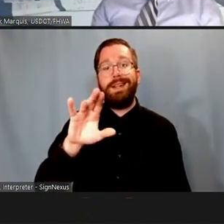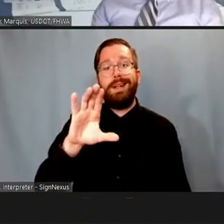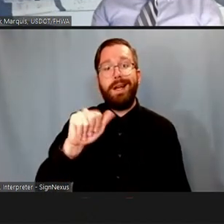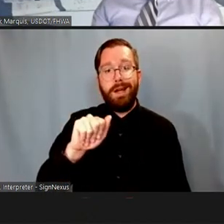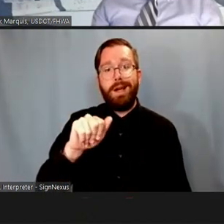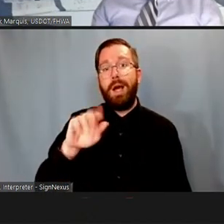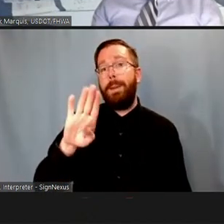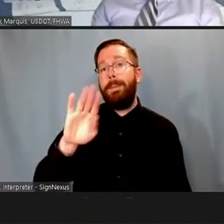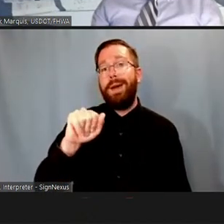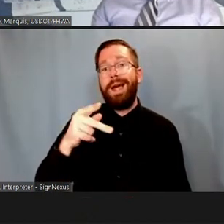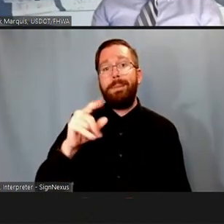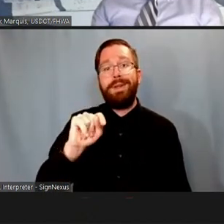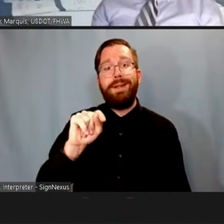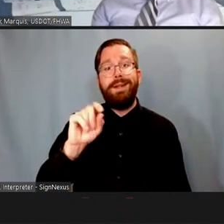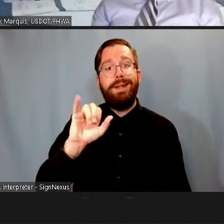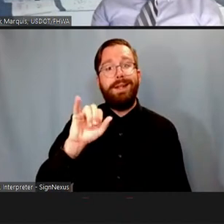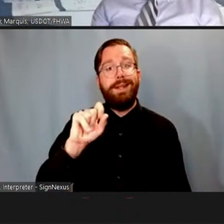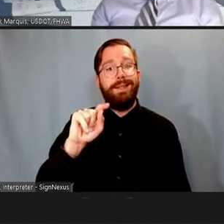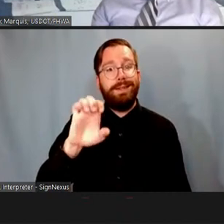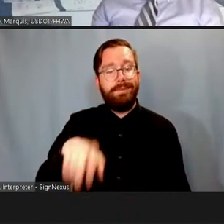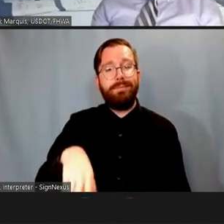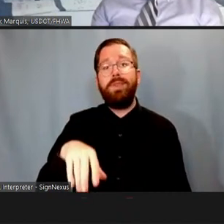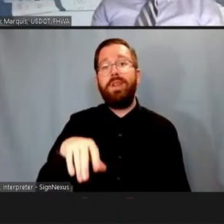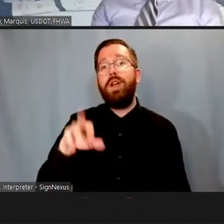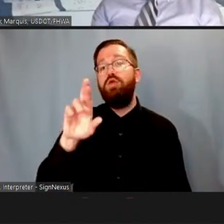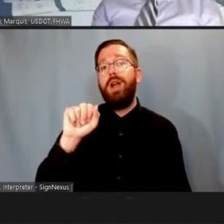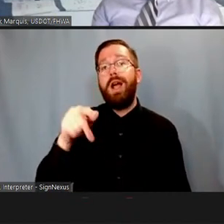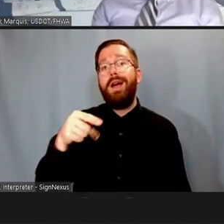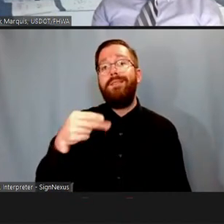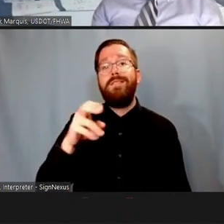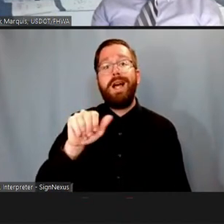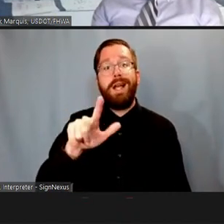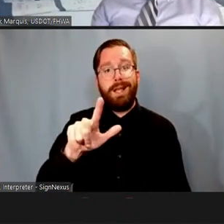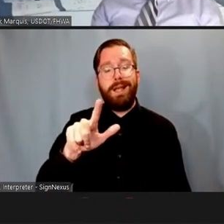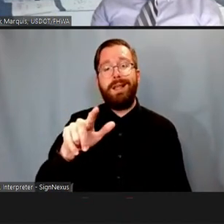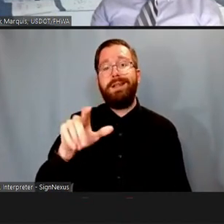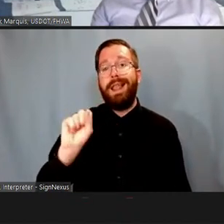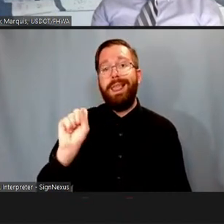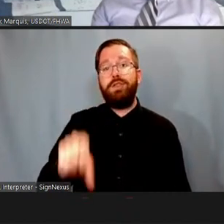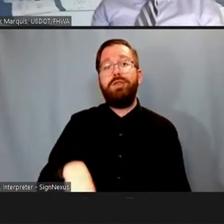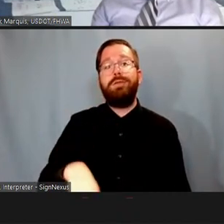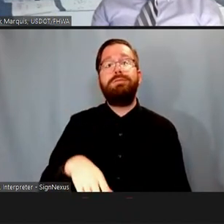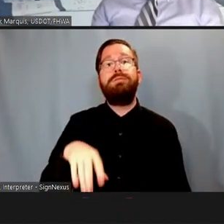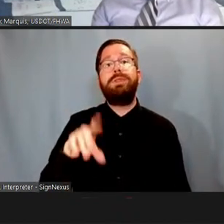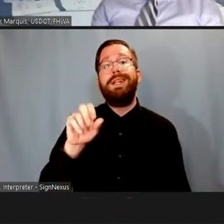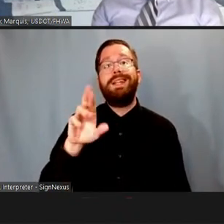rafael salazar geraldine fredericks